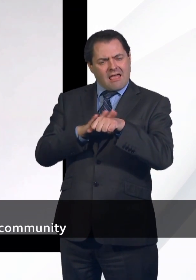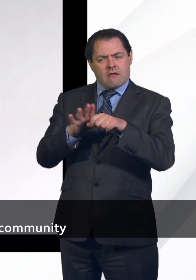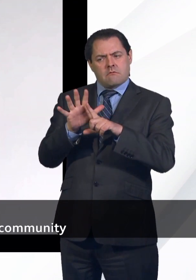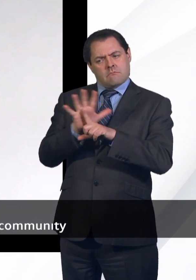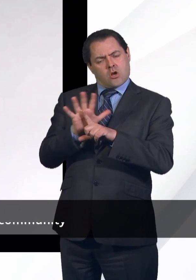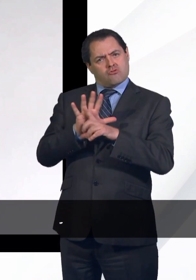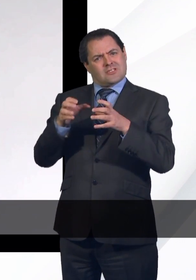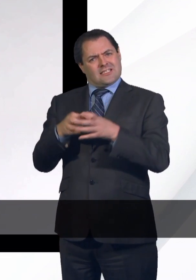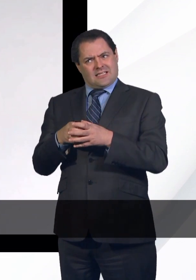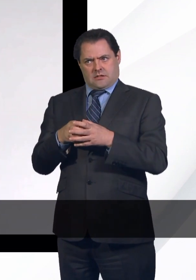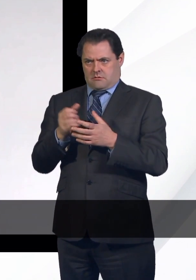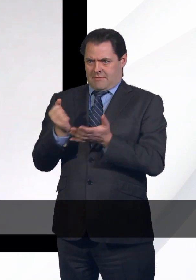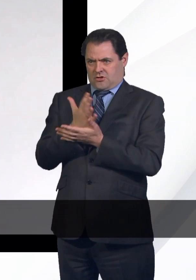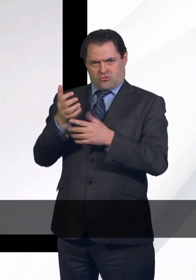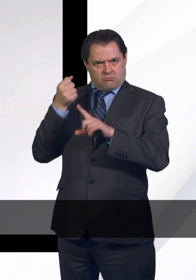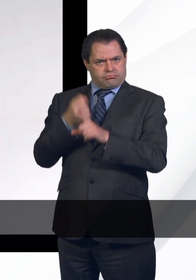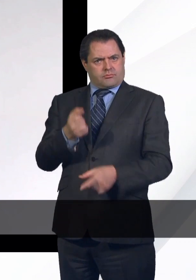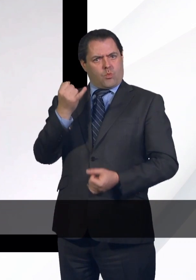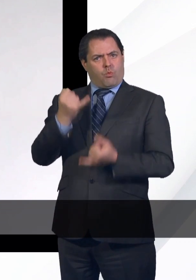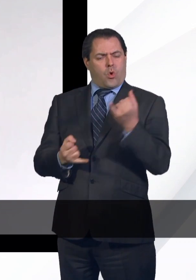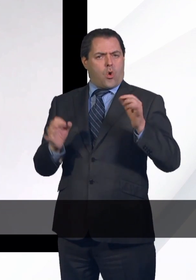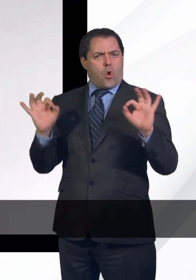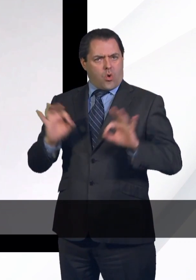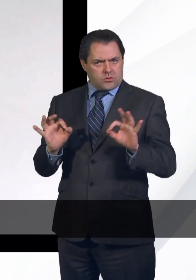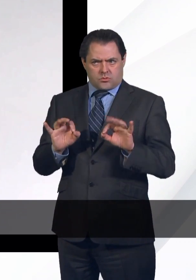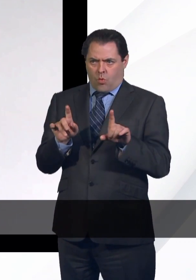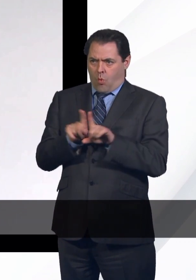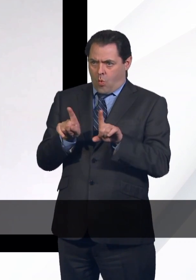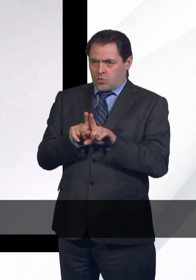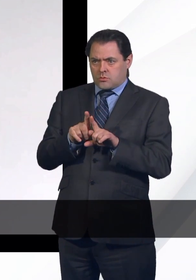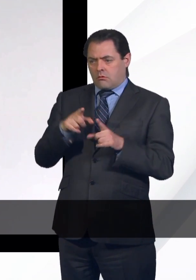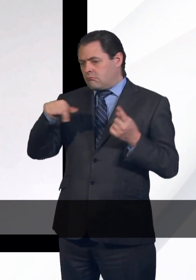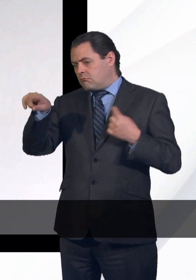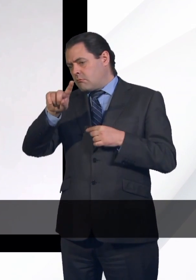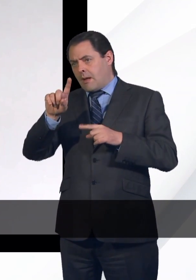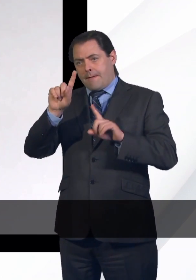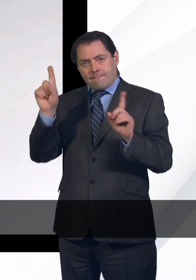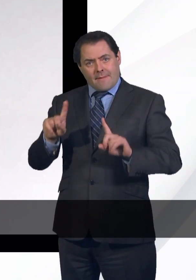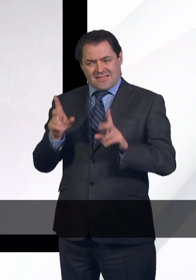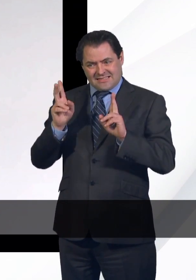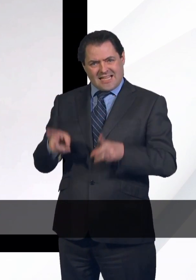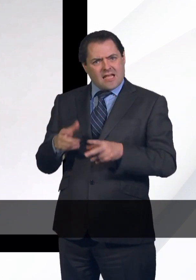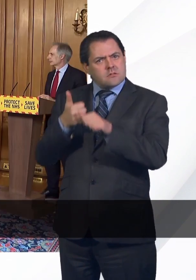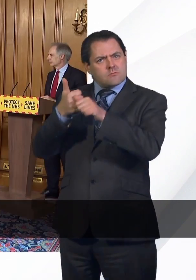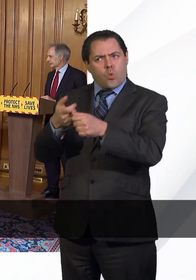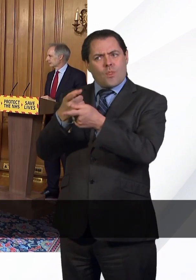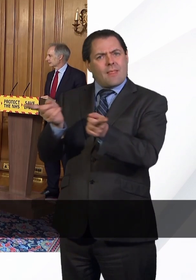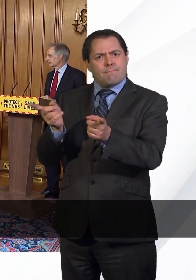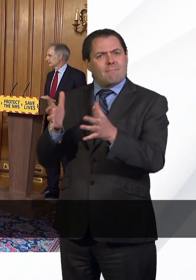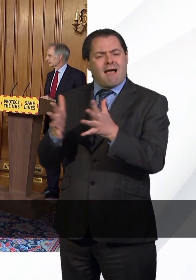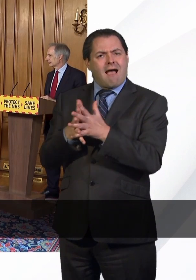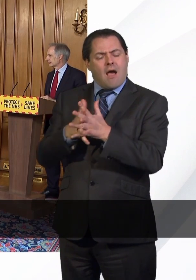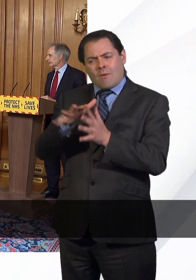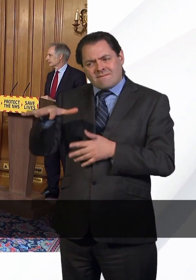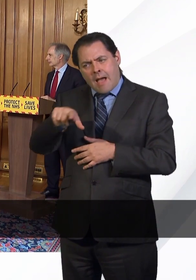what steps are being taken to provide support to the families of those victims who have sadly passed away? Thank you, Sack